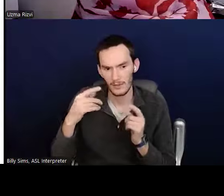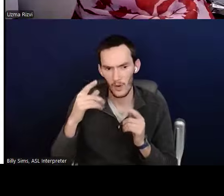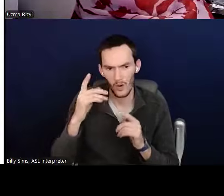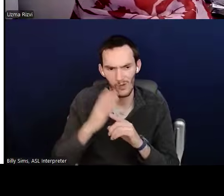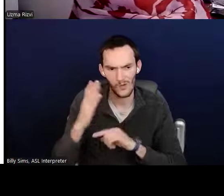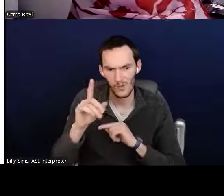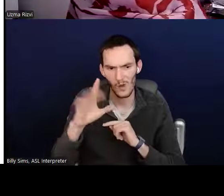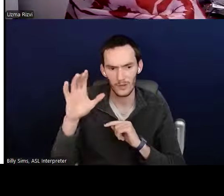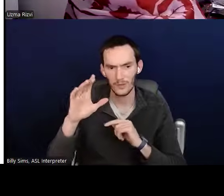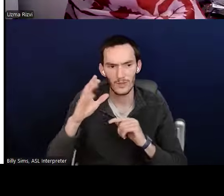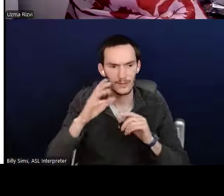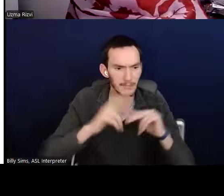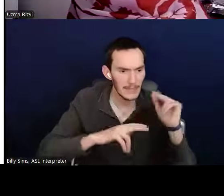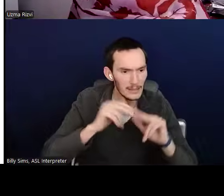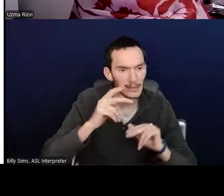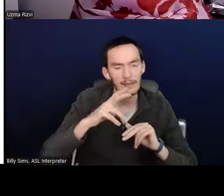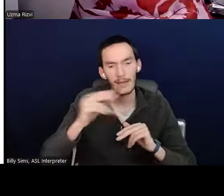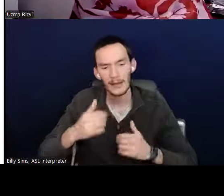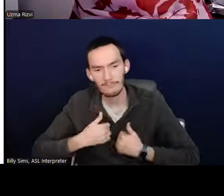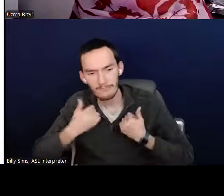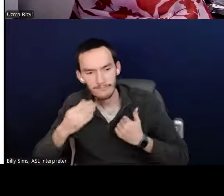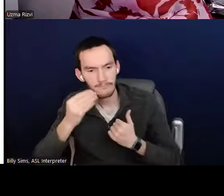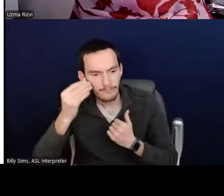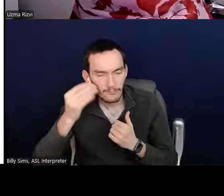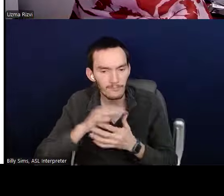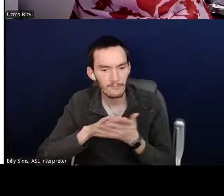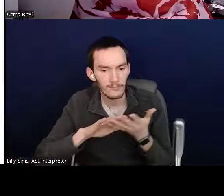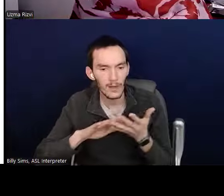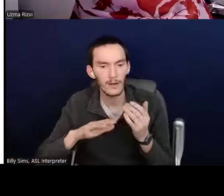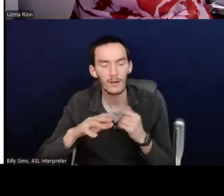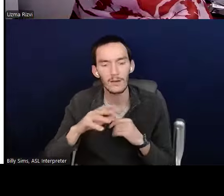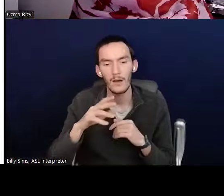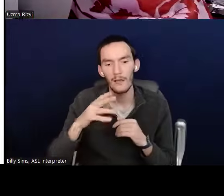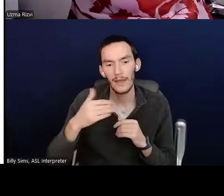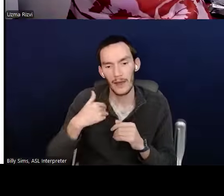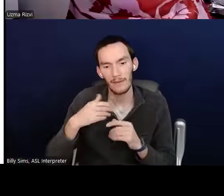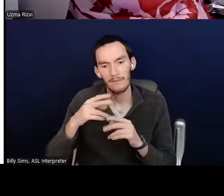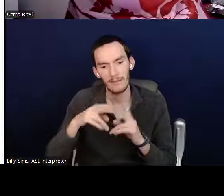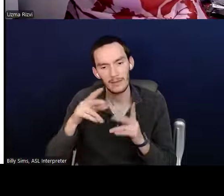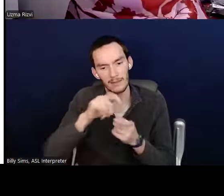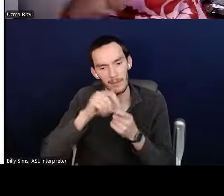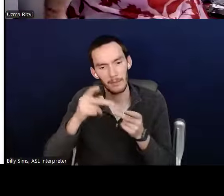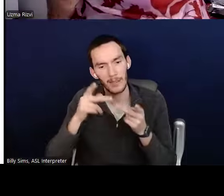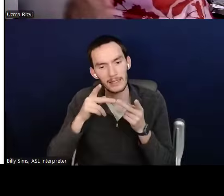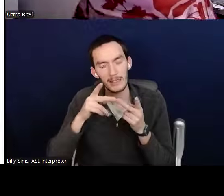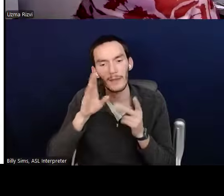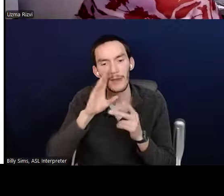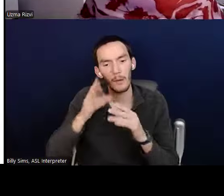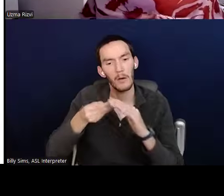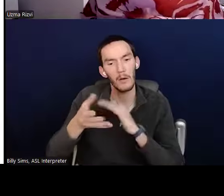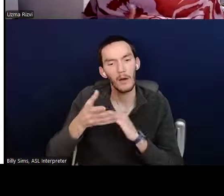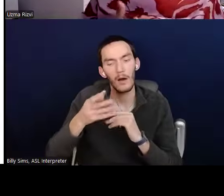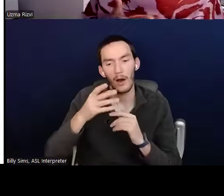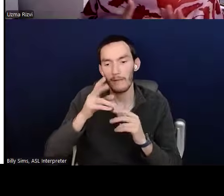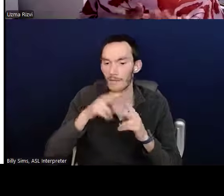large buildings constructed along streets and lanes oriented towards cardinal points, which index the architectural sophistication of a very